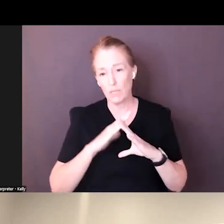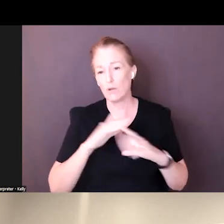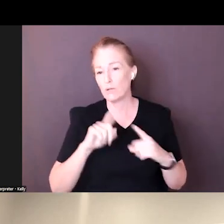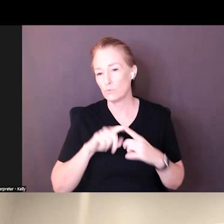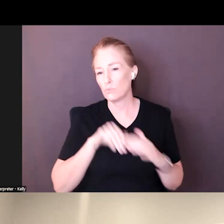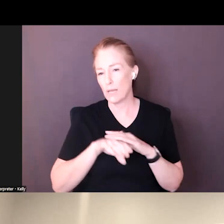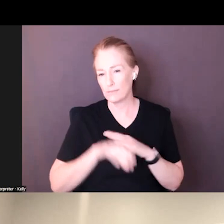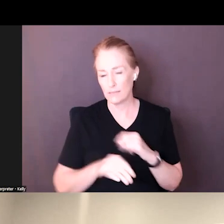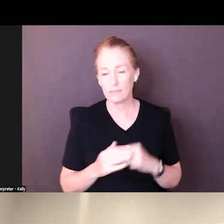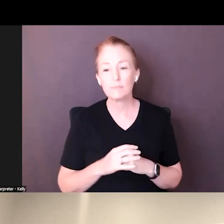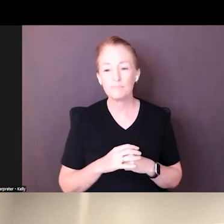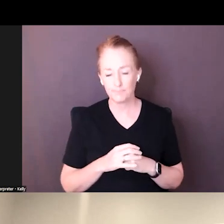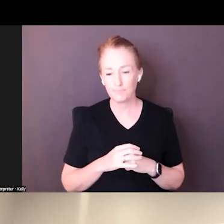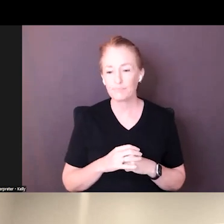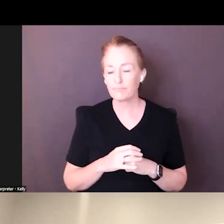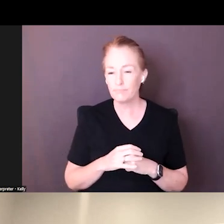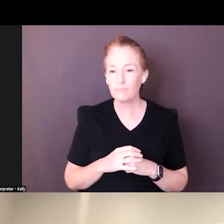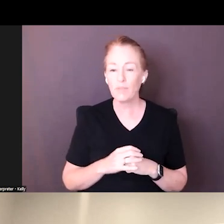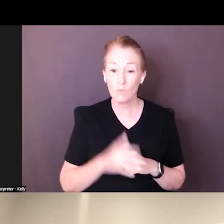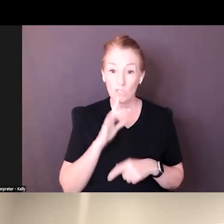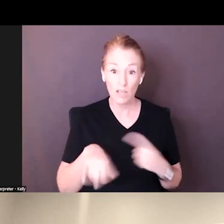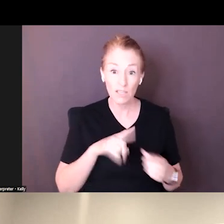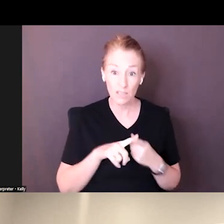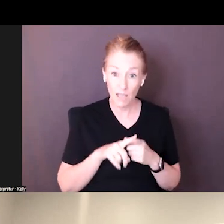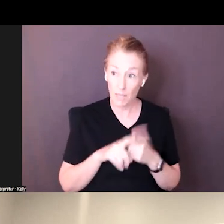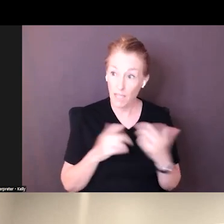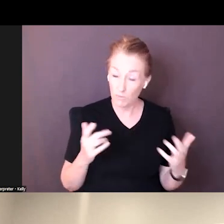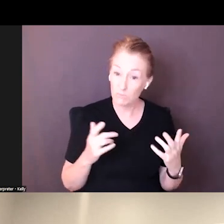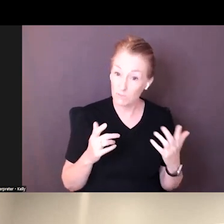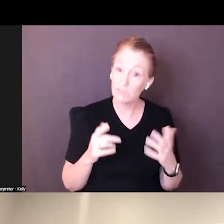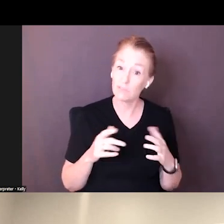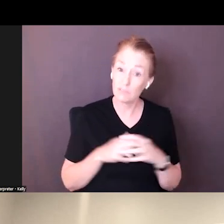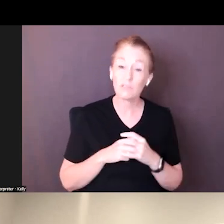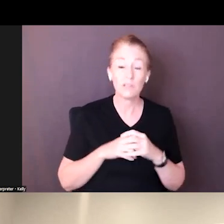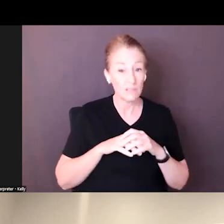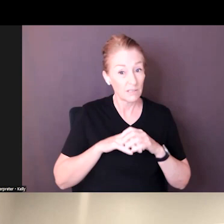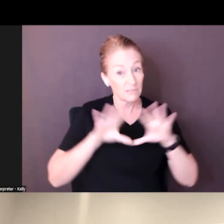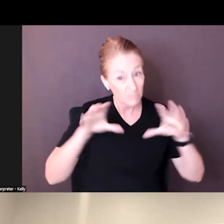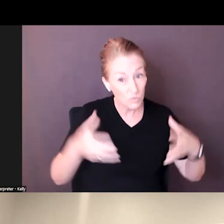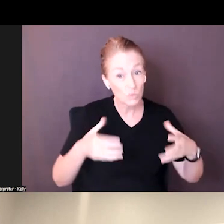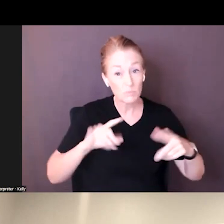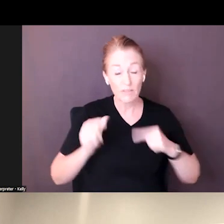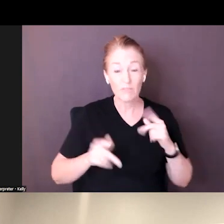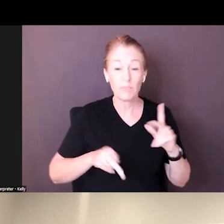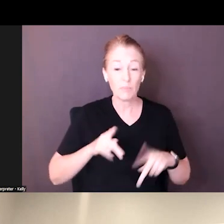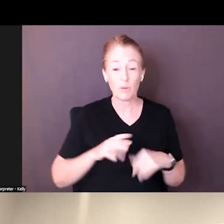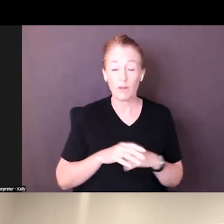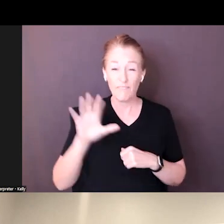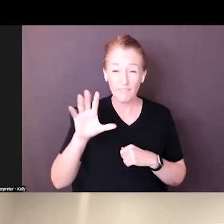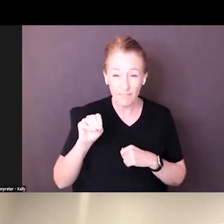access. And we're talking about significant numbers of people. 50 million people live with chronic pain in this